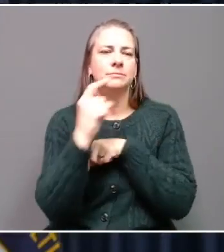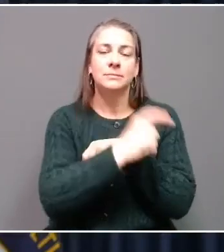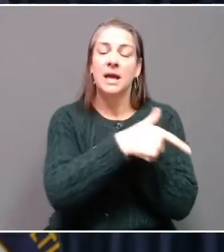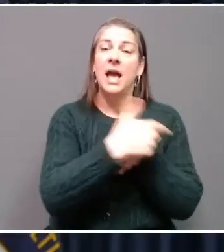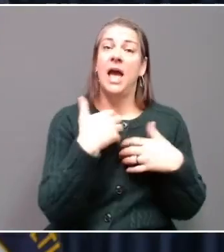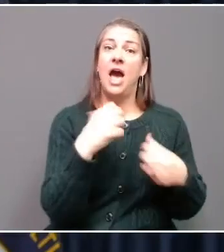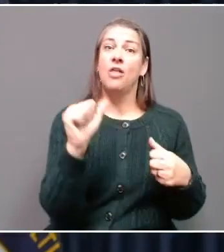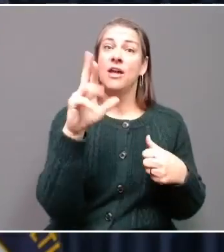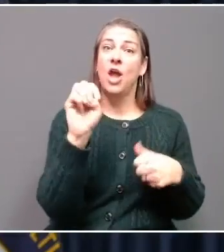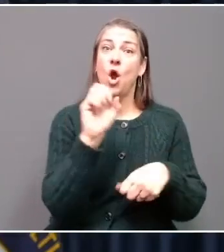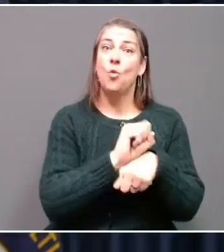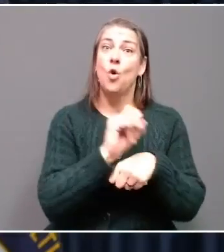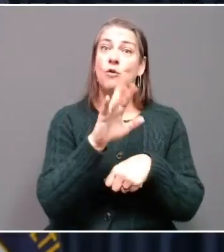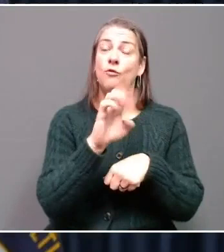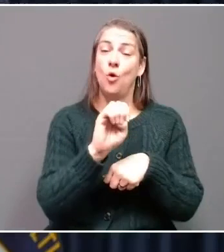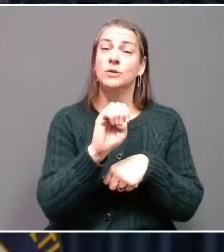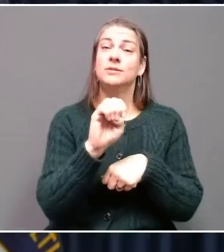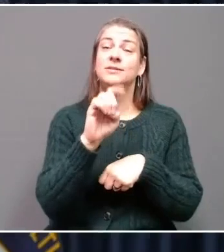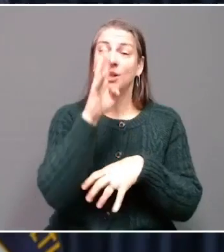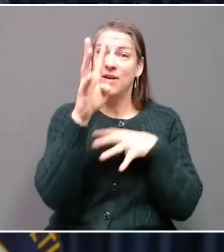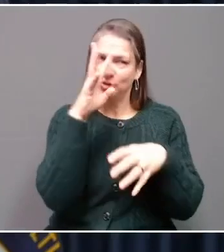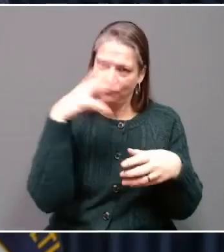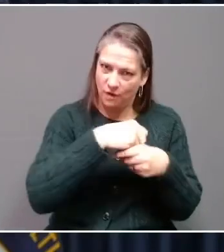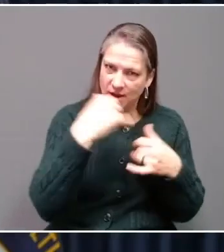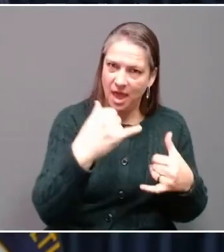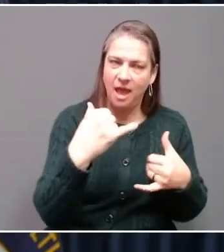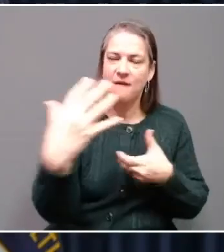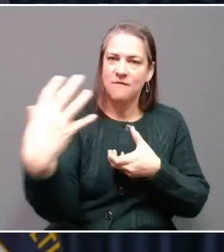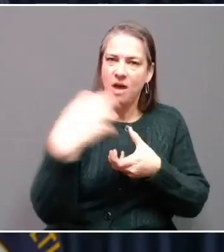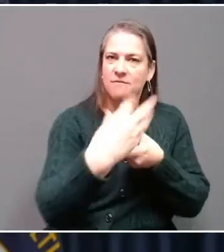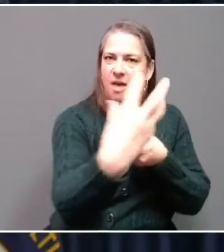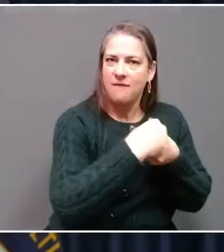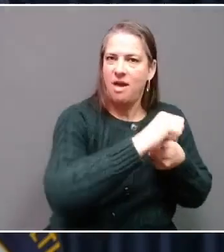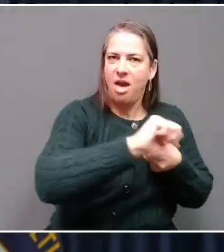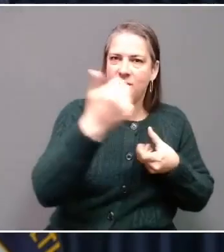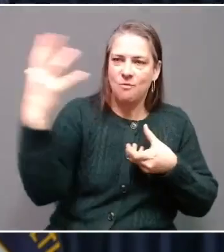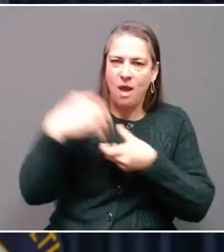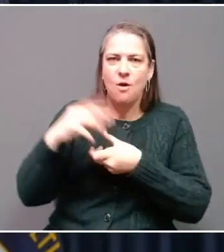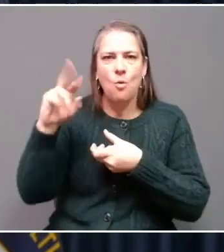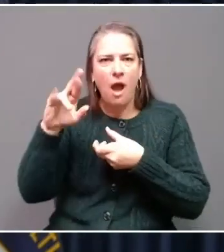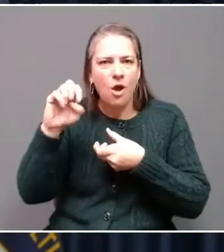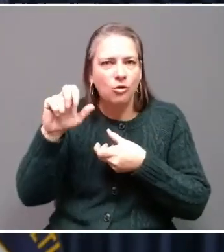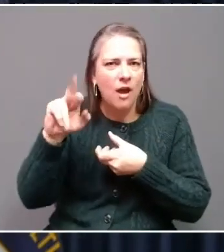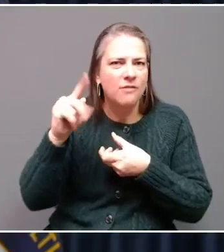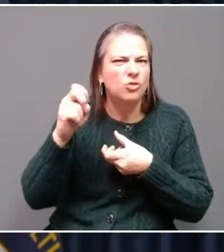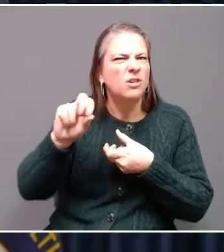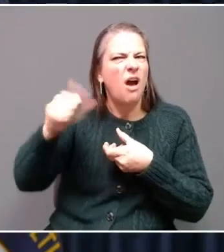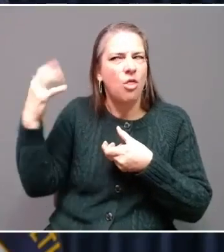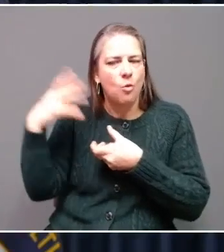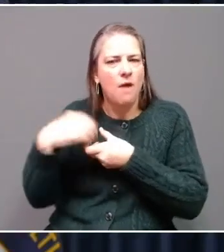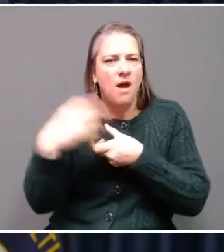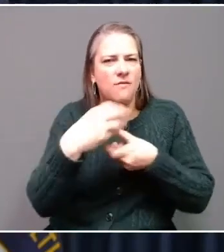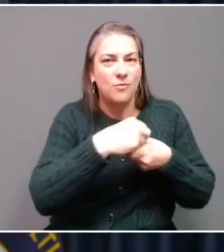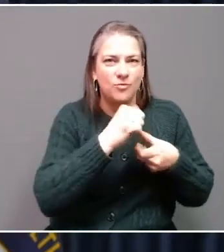Innovation, CSX Transportation, Southpaw, and Wirecrafters. And in addition to the growing list of